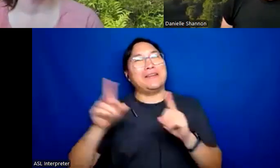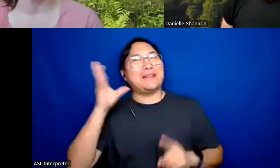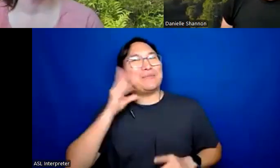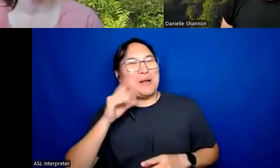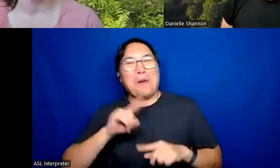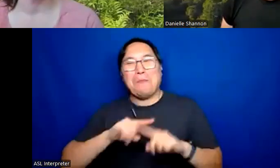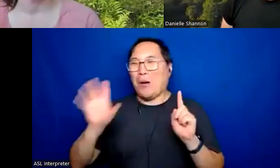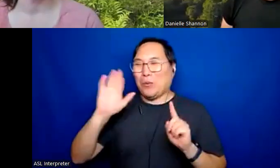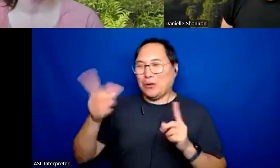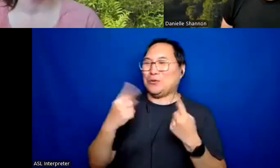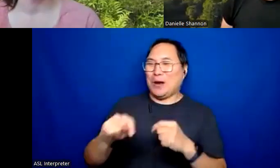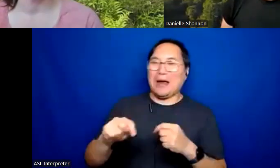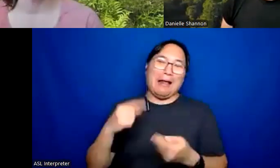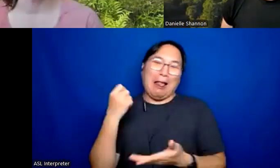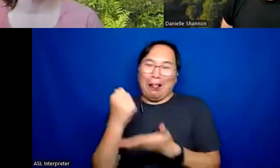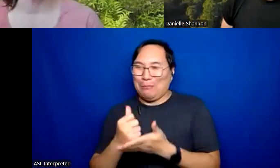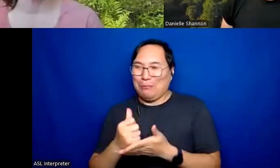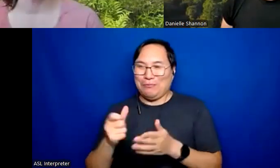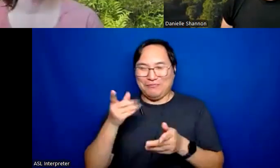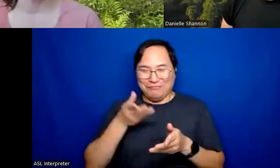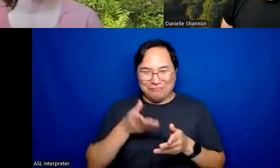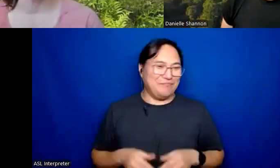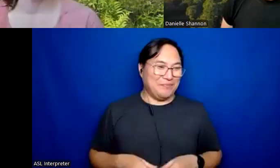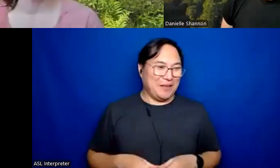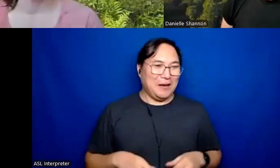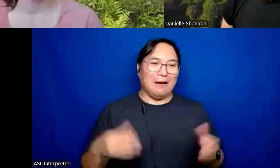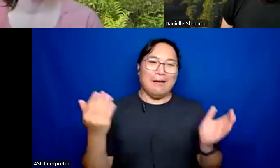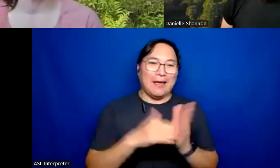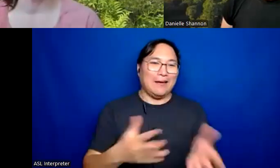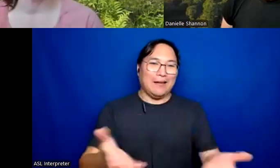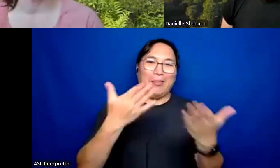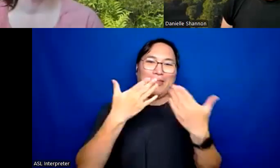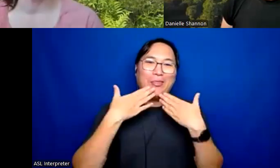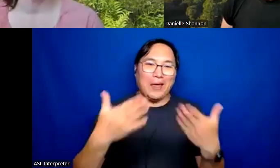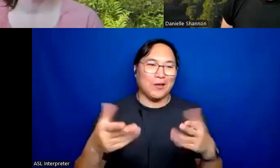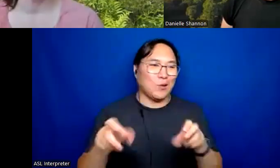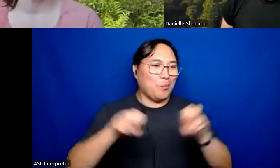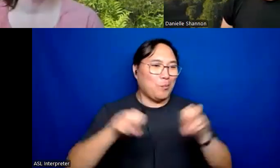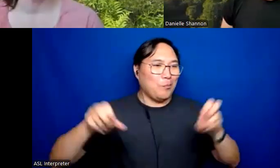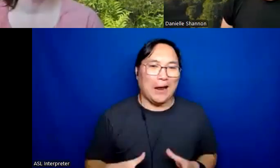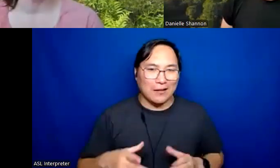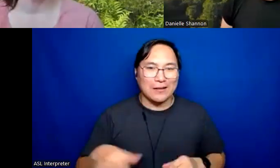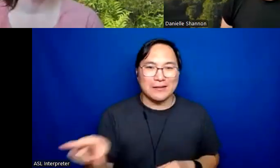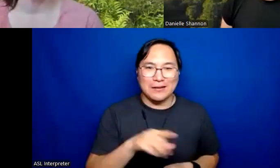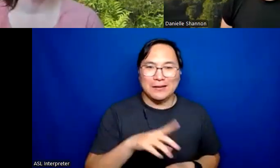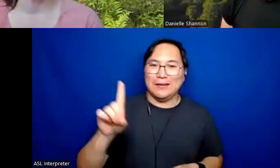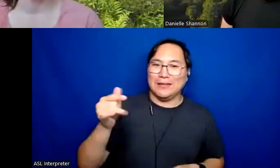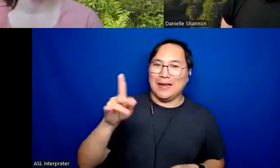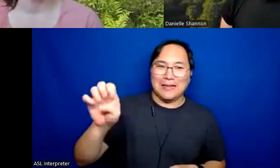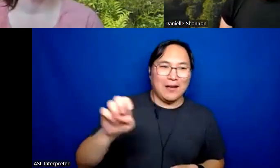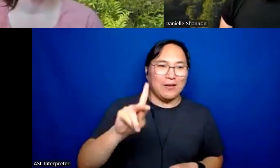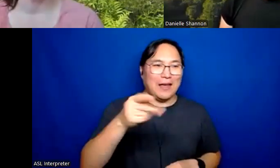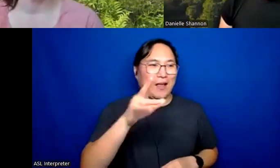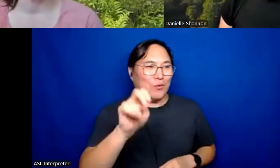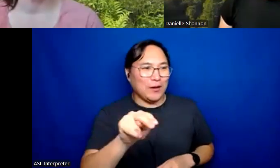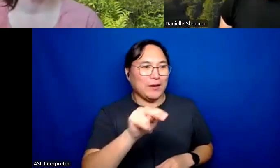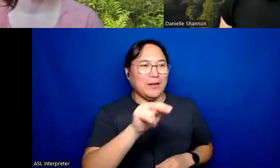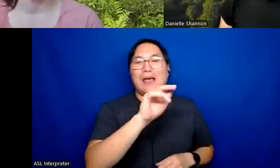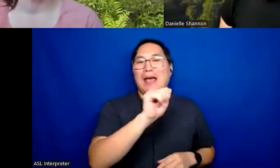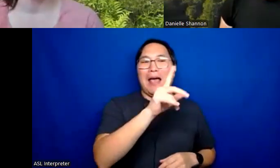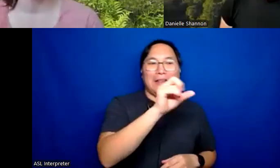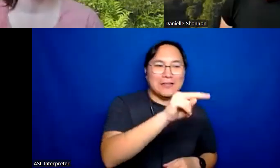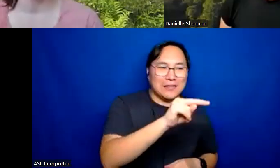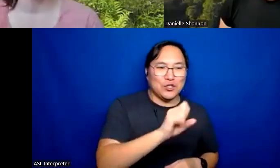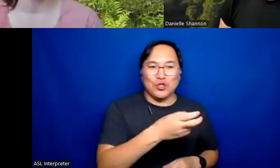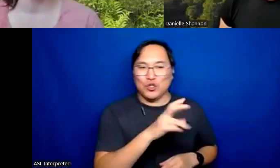you well through the process. With that, again, one more thank you to our panelists, to Danielle, to Kathryn, to Alison,